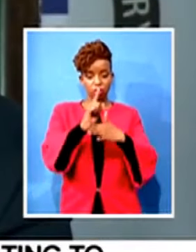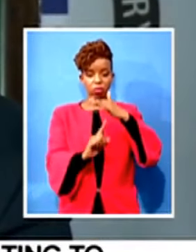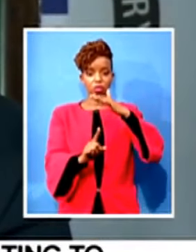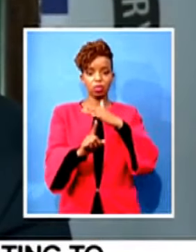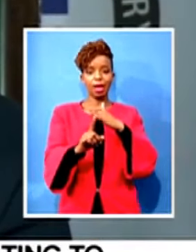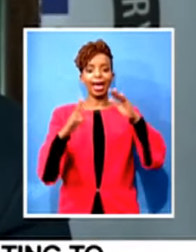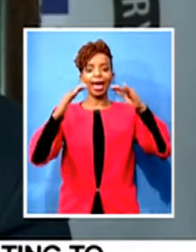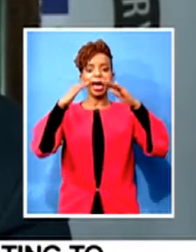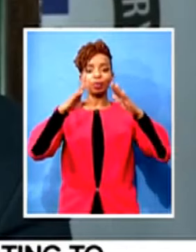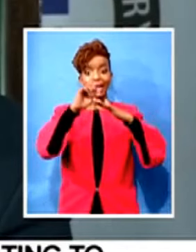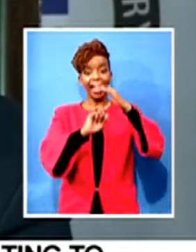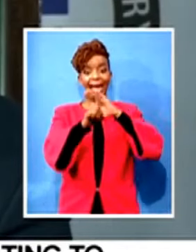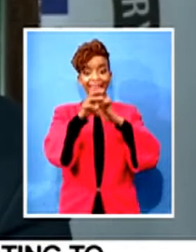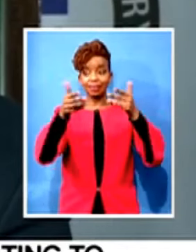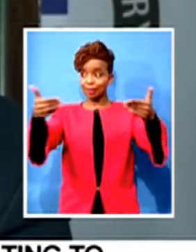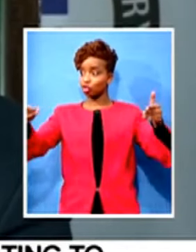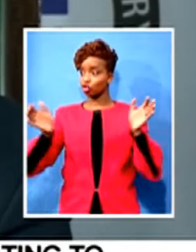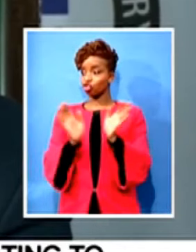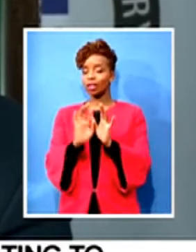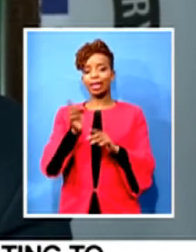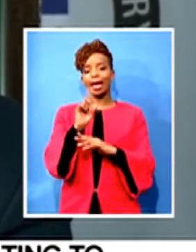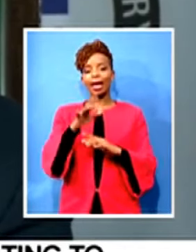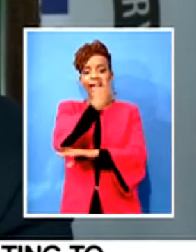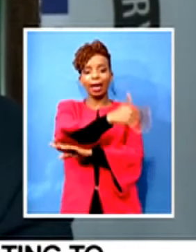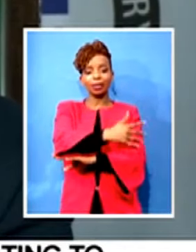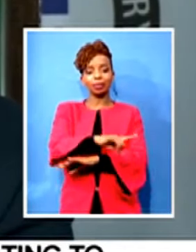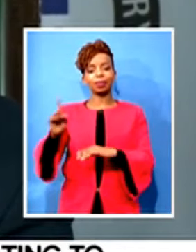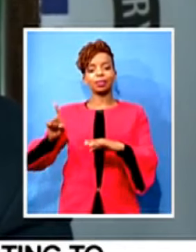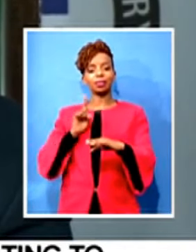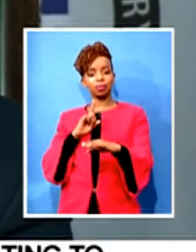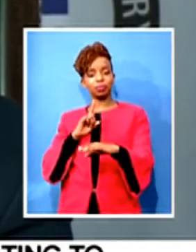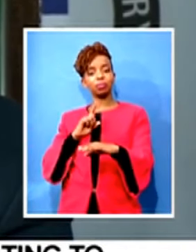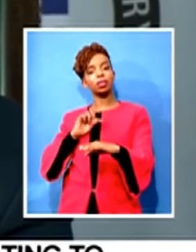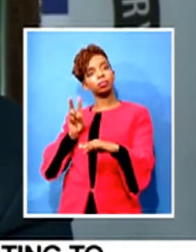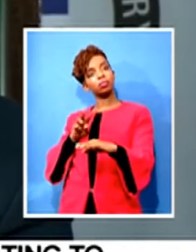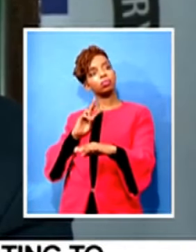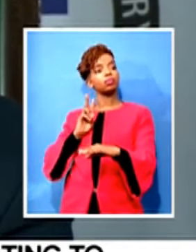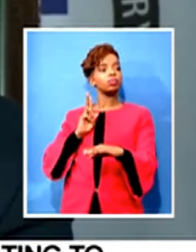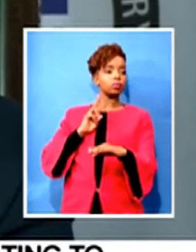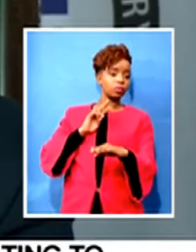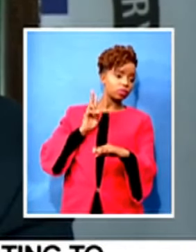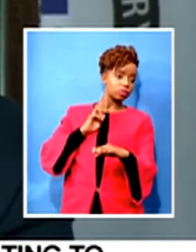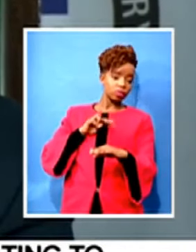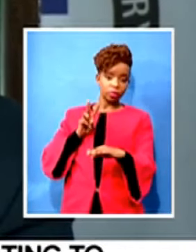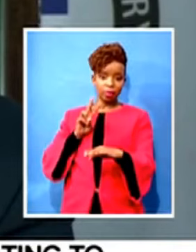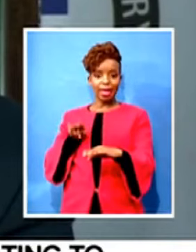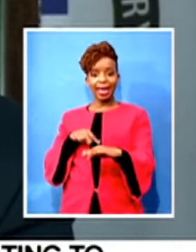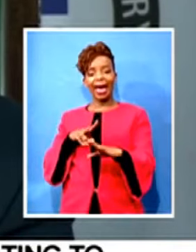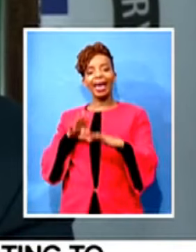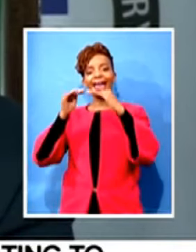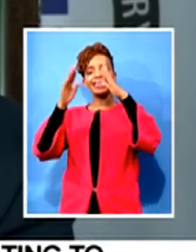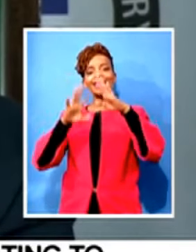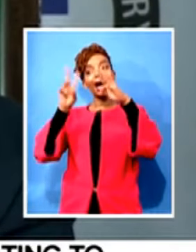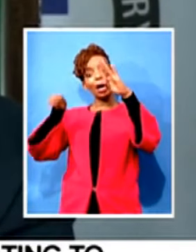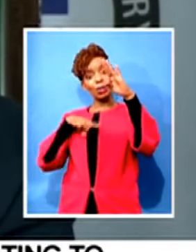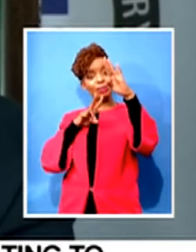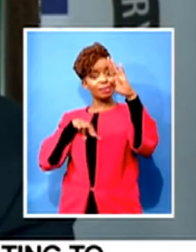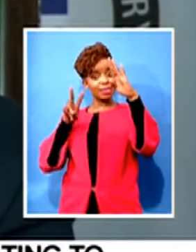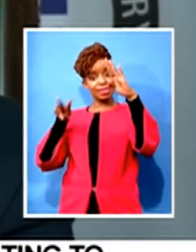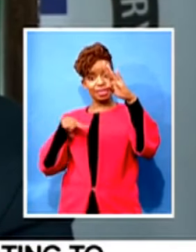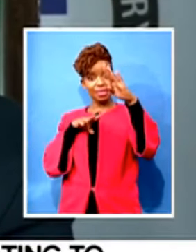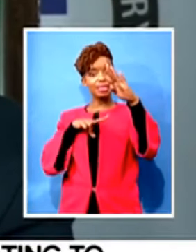but must see the house, and in seeing the house must look at what